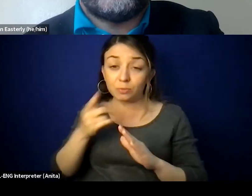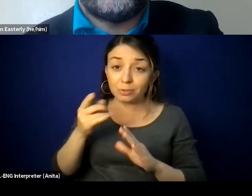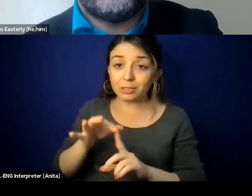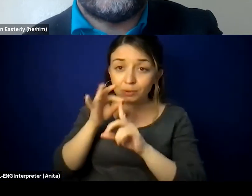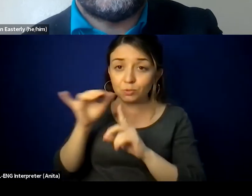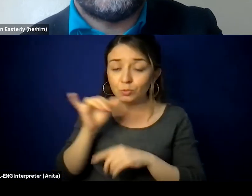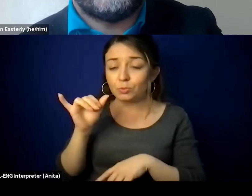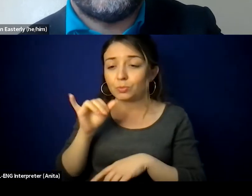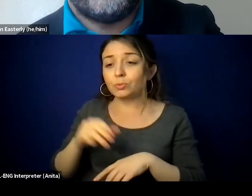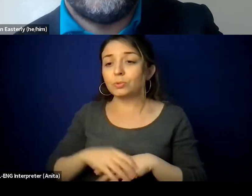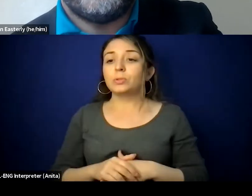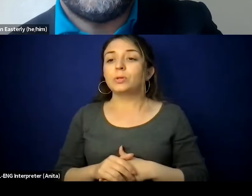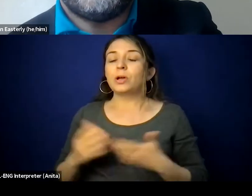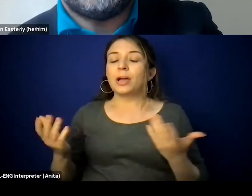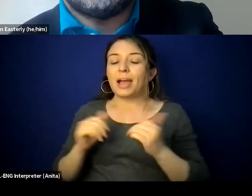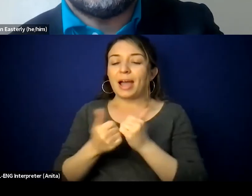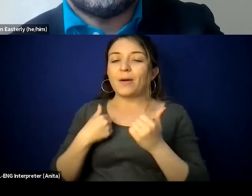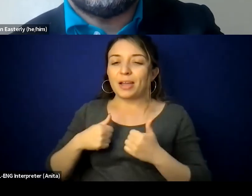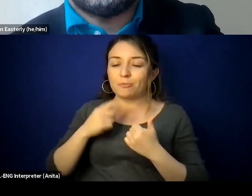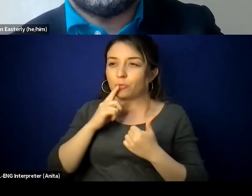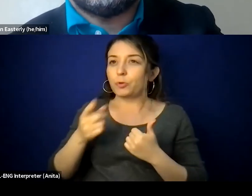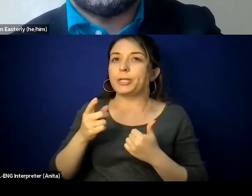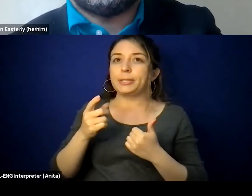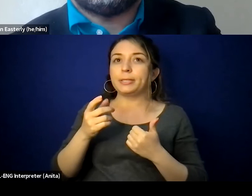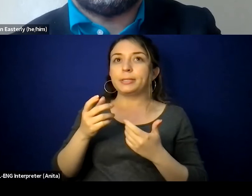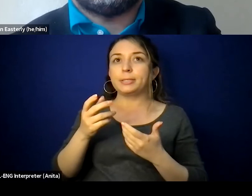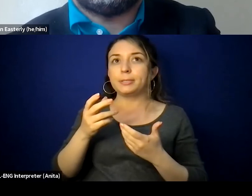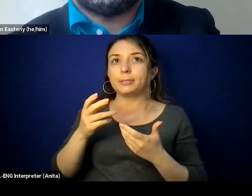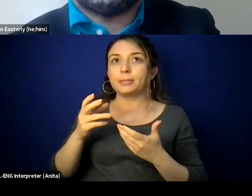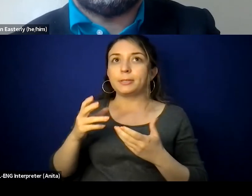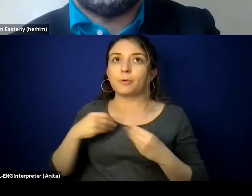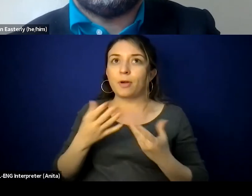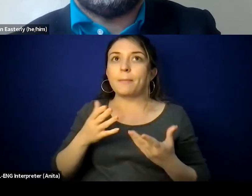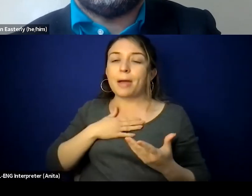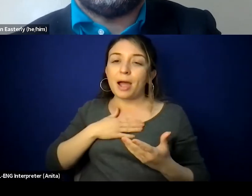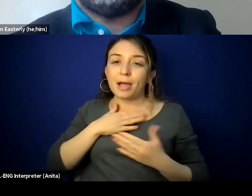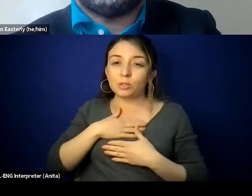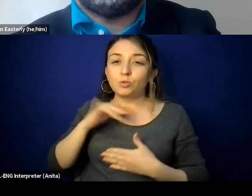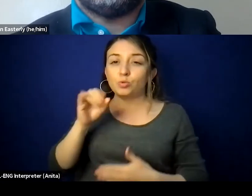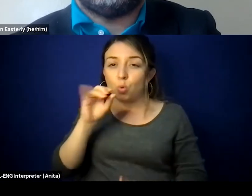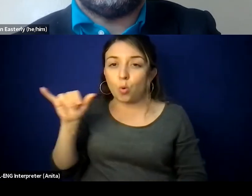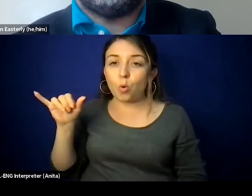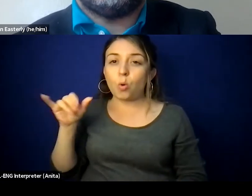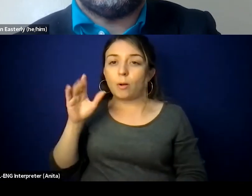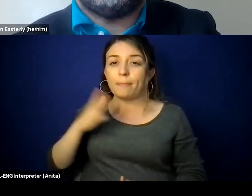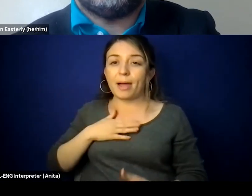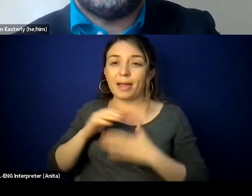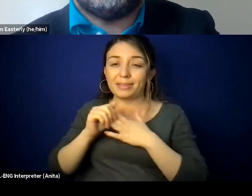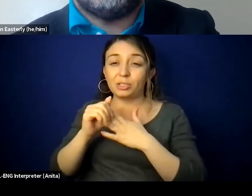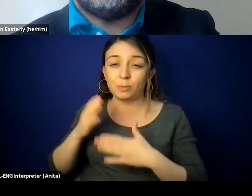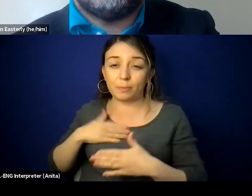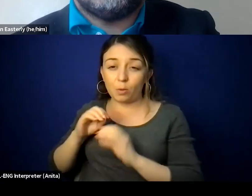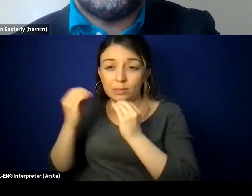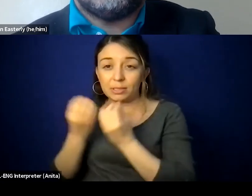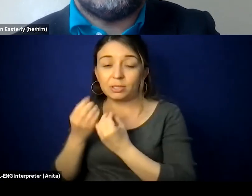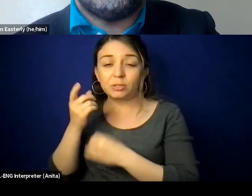one of the ways that I have lived into joy and leaned into it in my leadership at the collaborative is that it has always